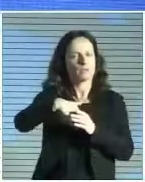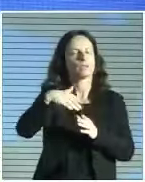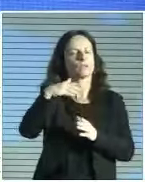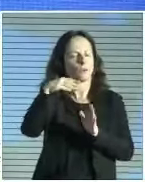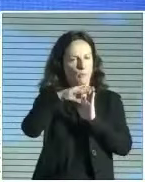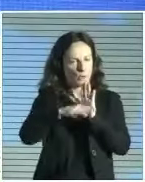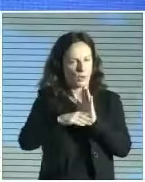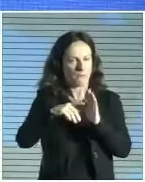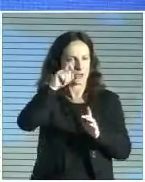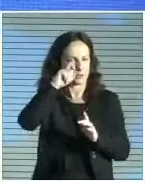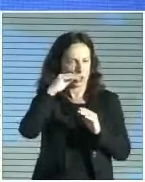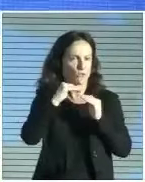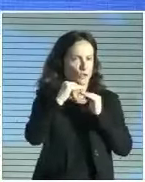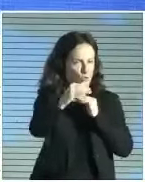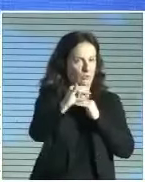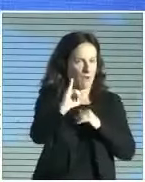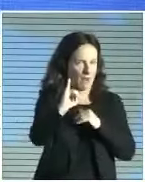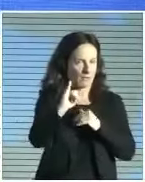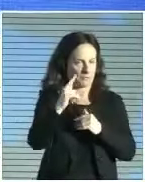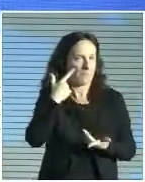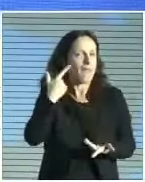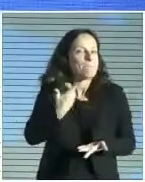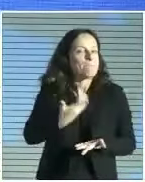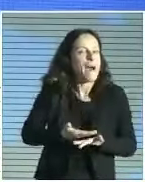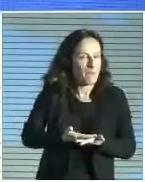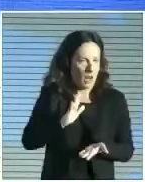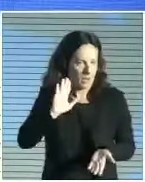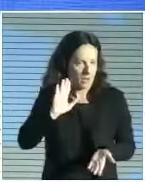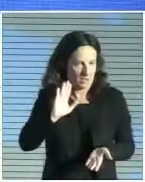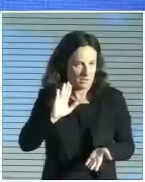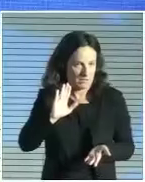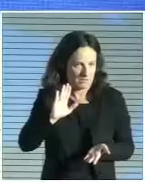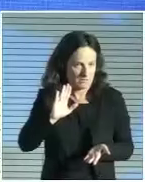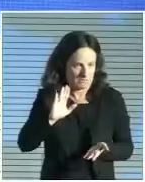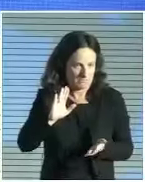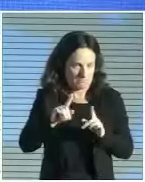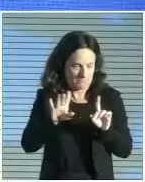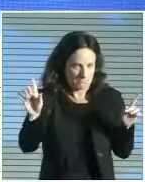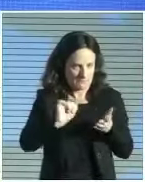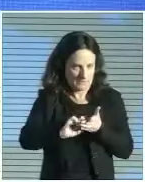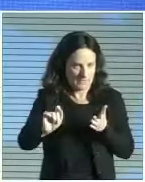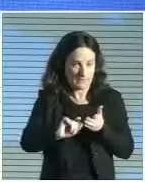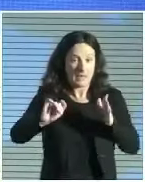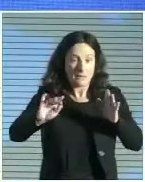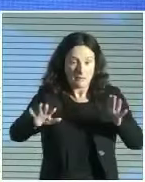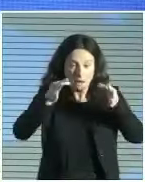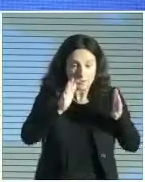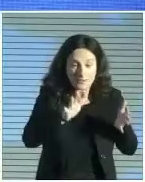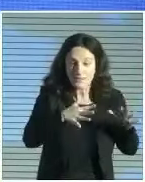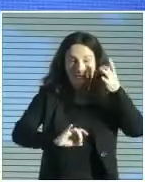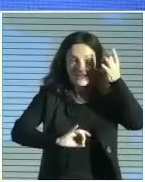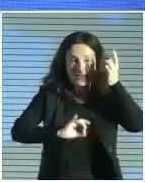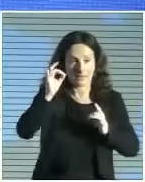but not necessarily taking actions into it. That gave us the